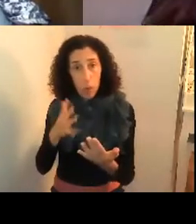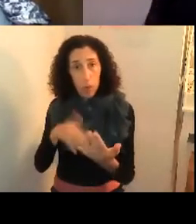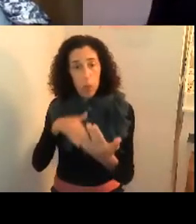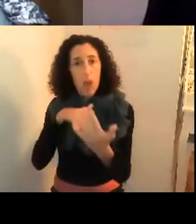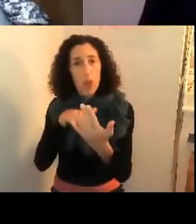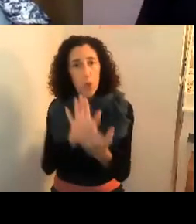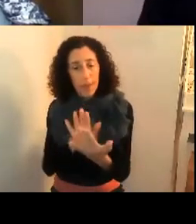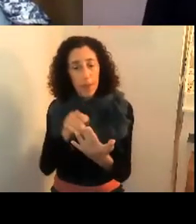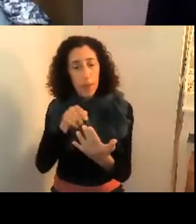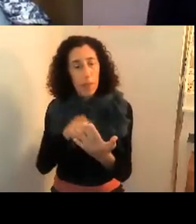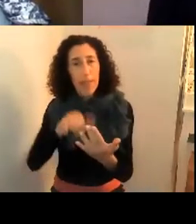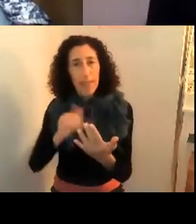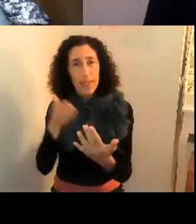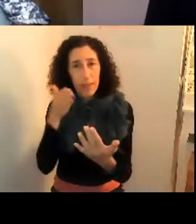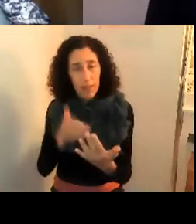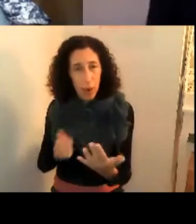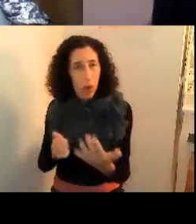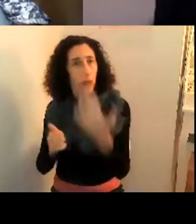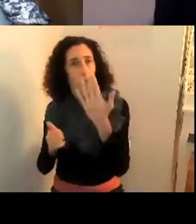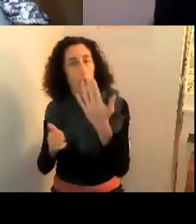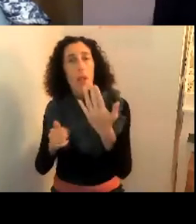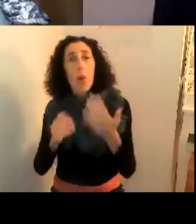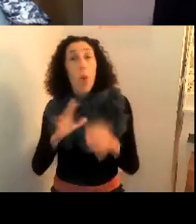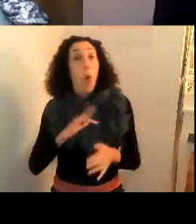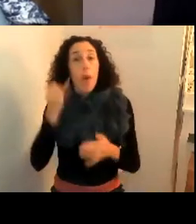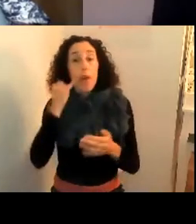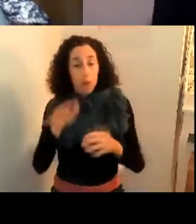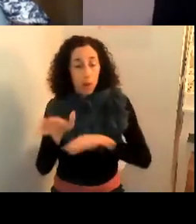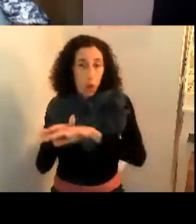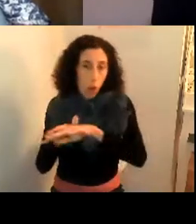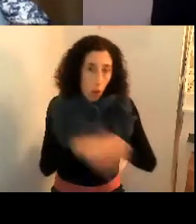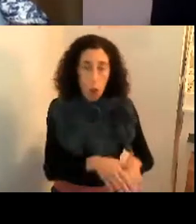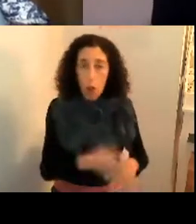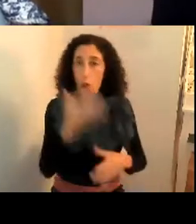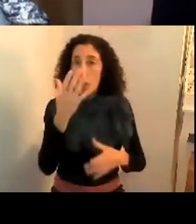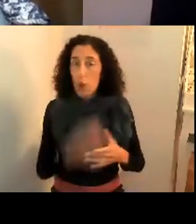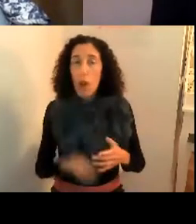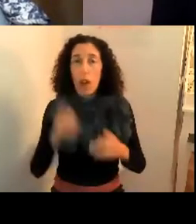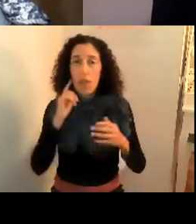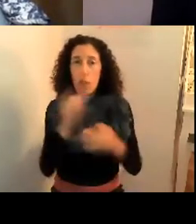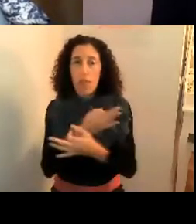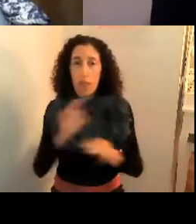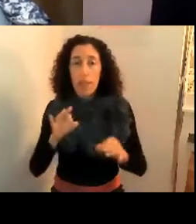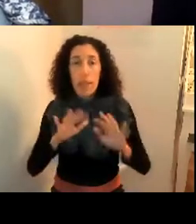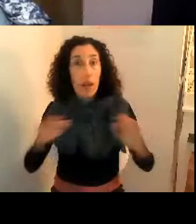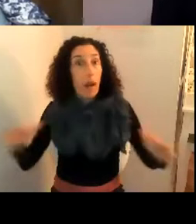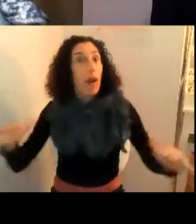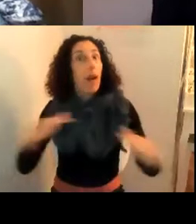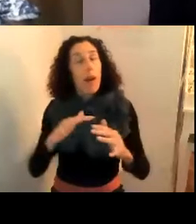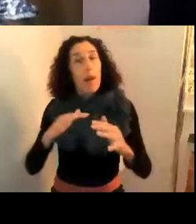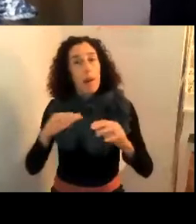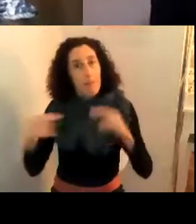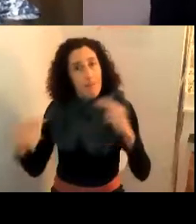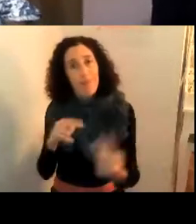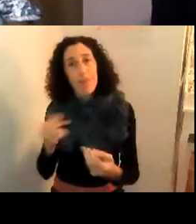yeah, it'd be great to hear some reflection from you all on how, if you're currently practicing that, what are ways that you are